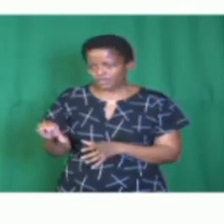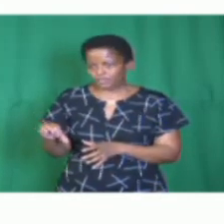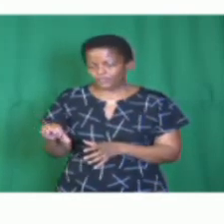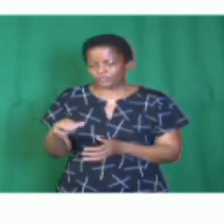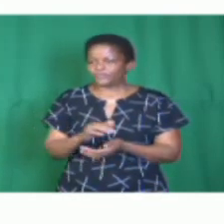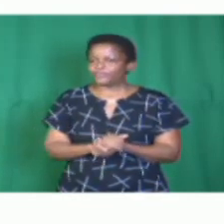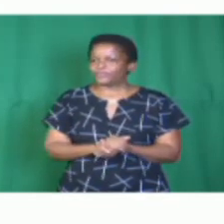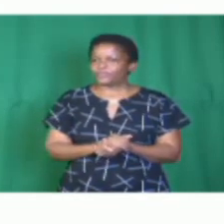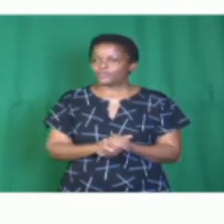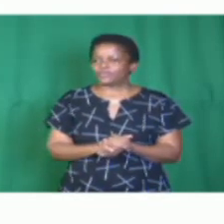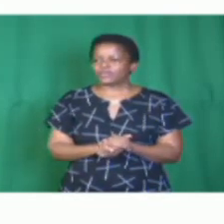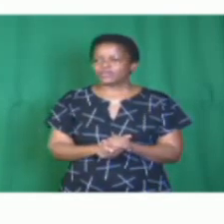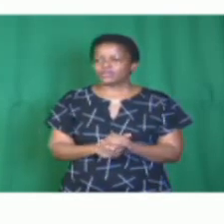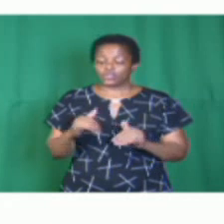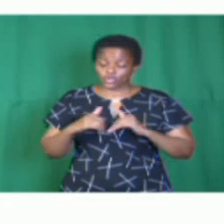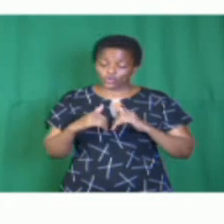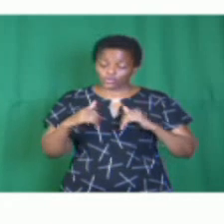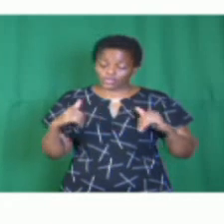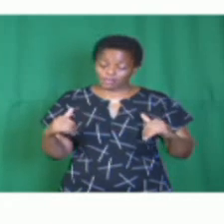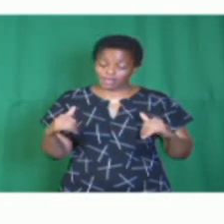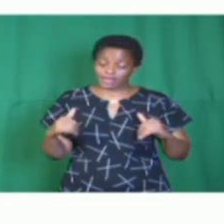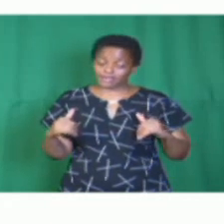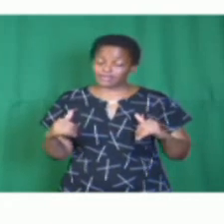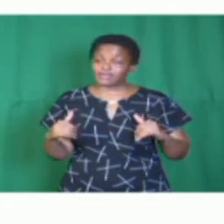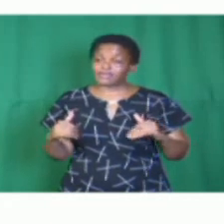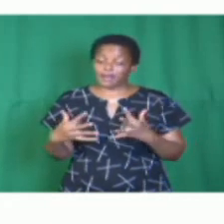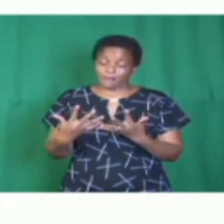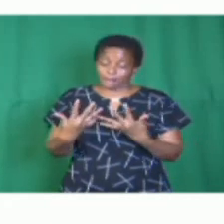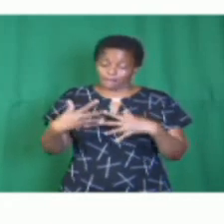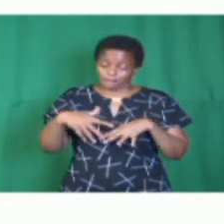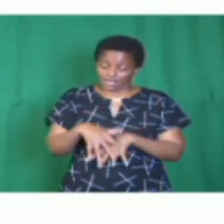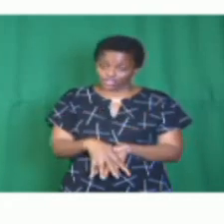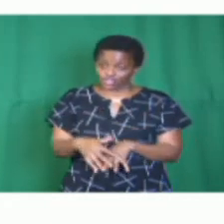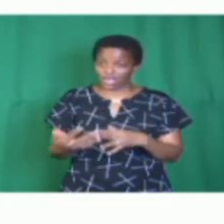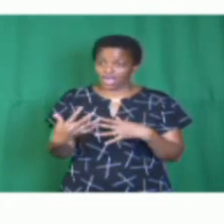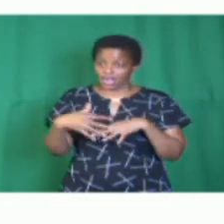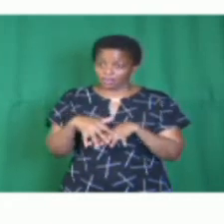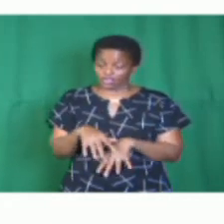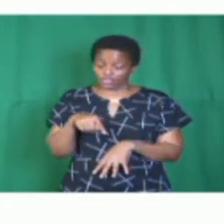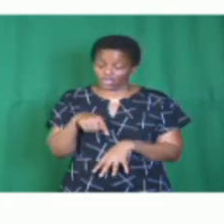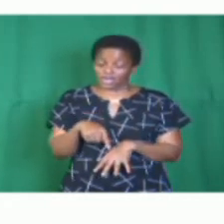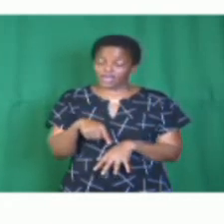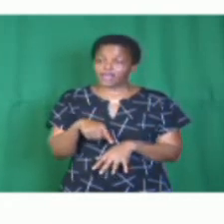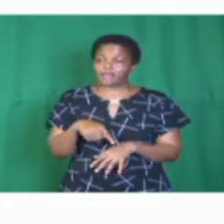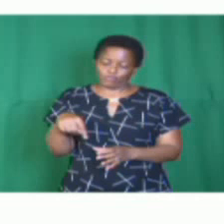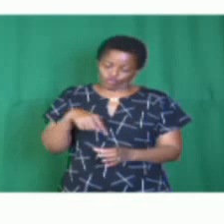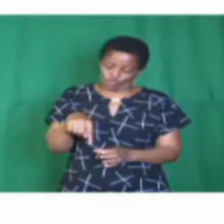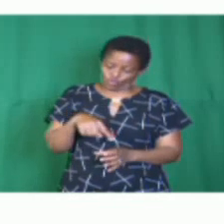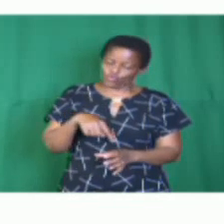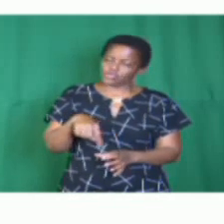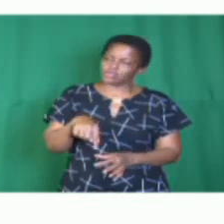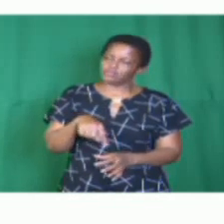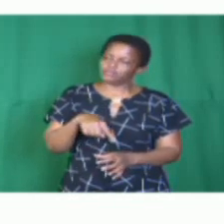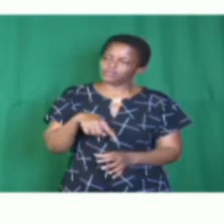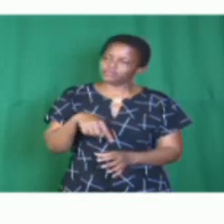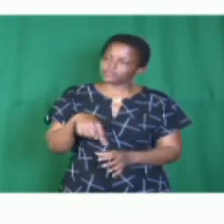simple distillation is the method of separating a mixture, and this mixture should be a solution, because you remember